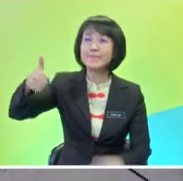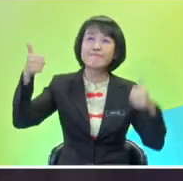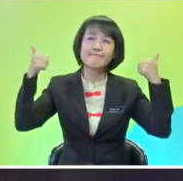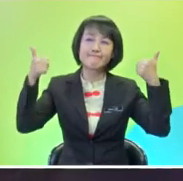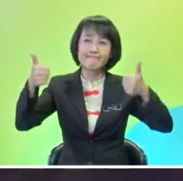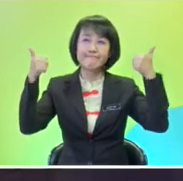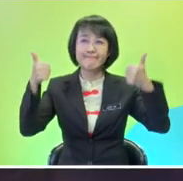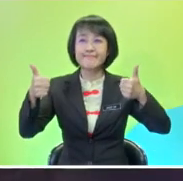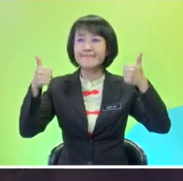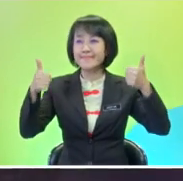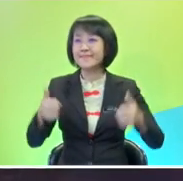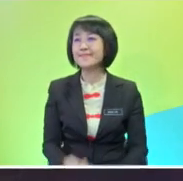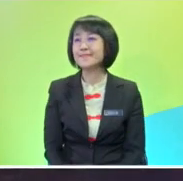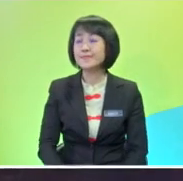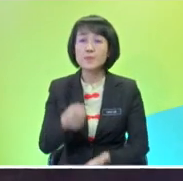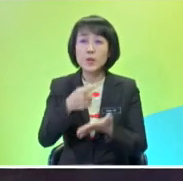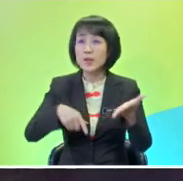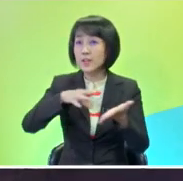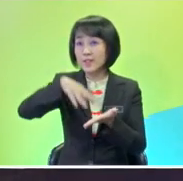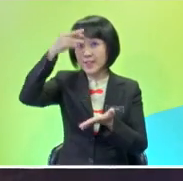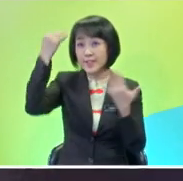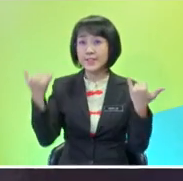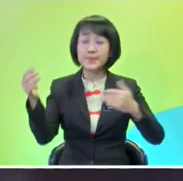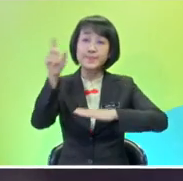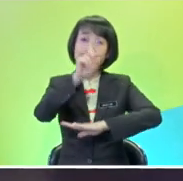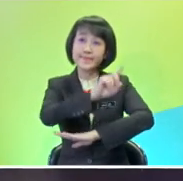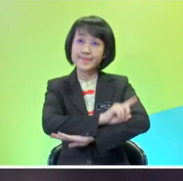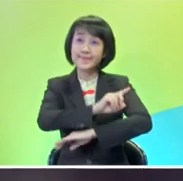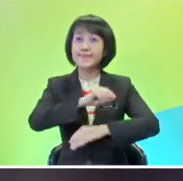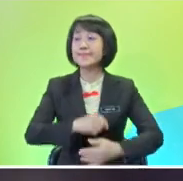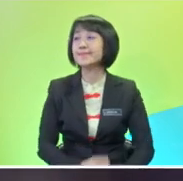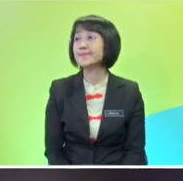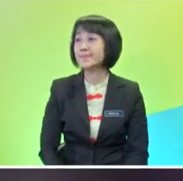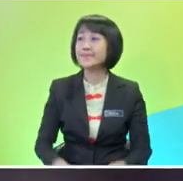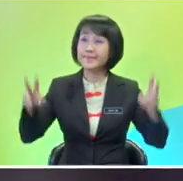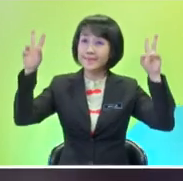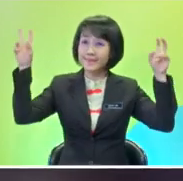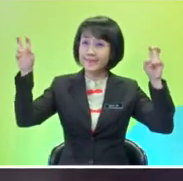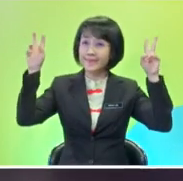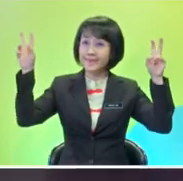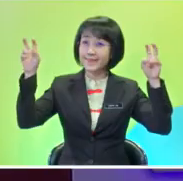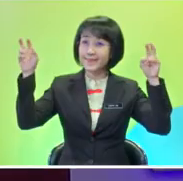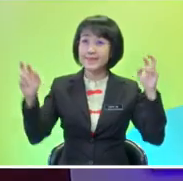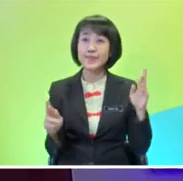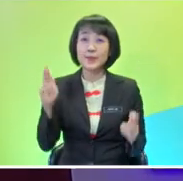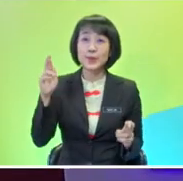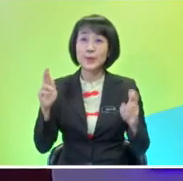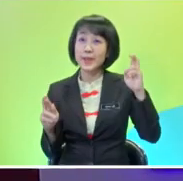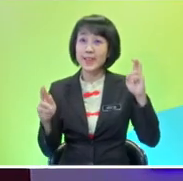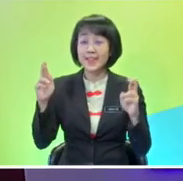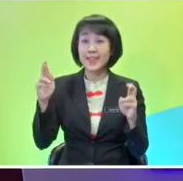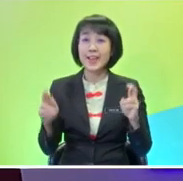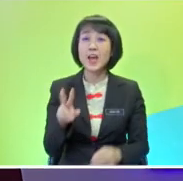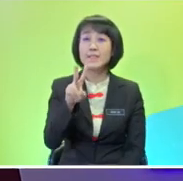Awesome! Okay, teacher, what are we going to learn today? Good question, Chris. So our title for today is Robot versus